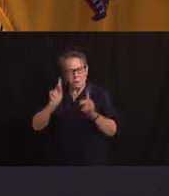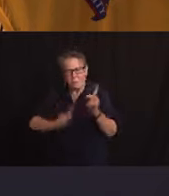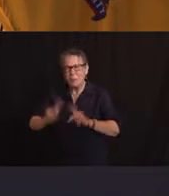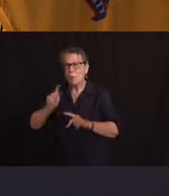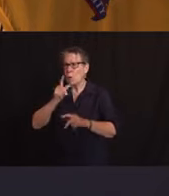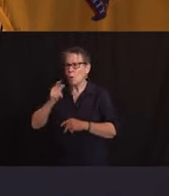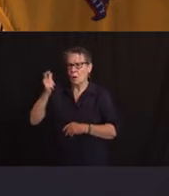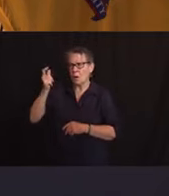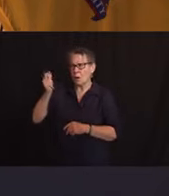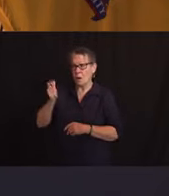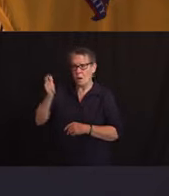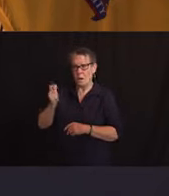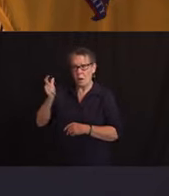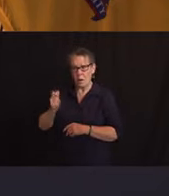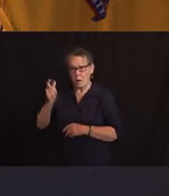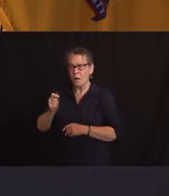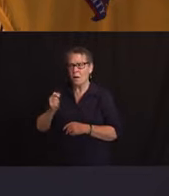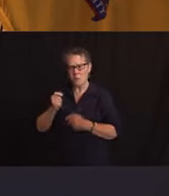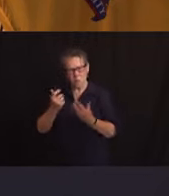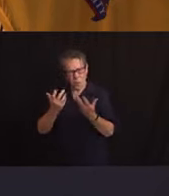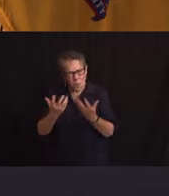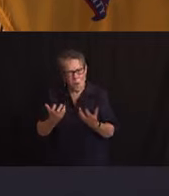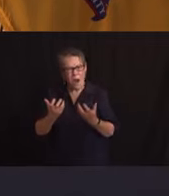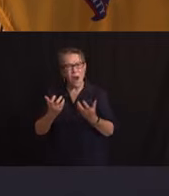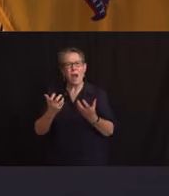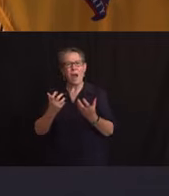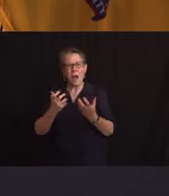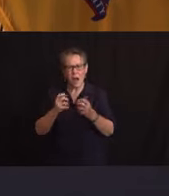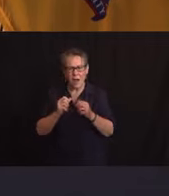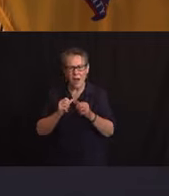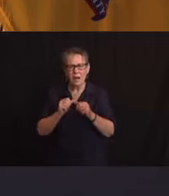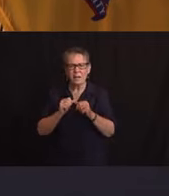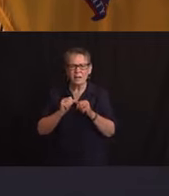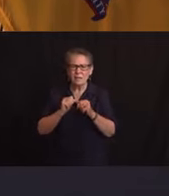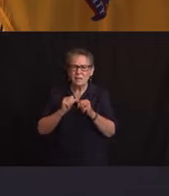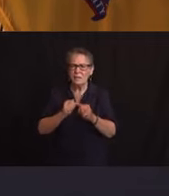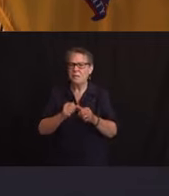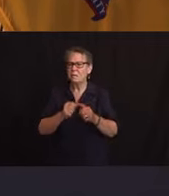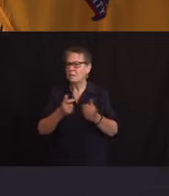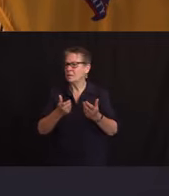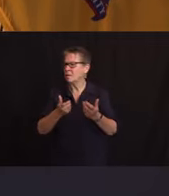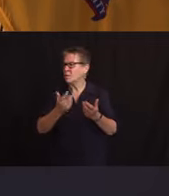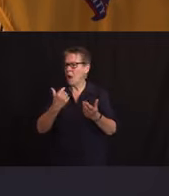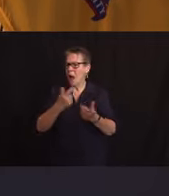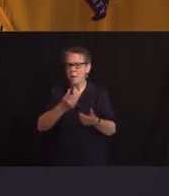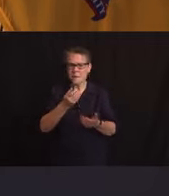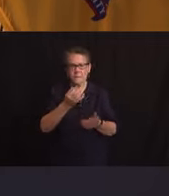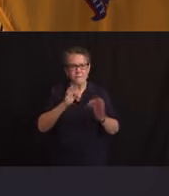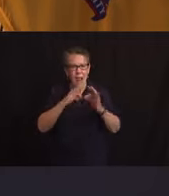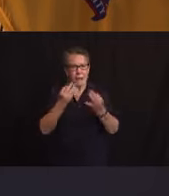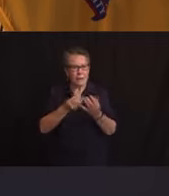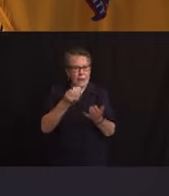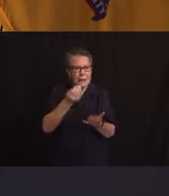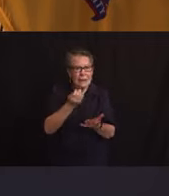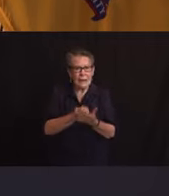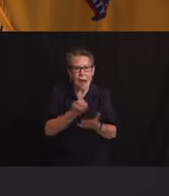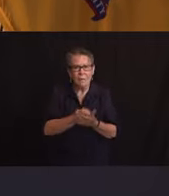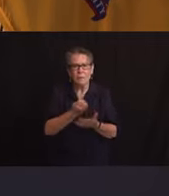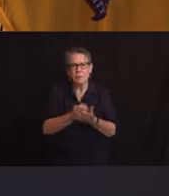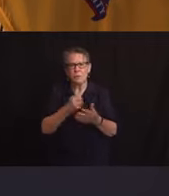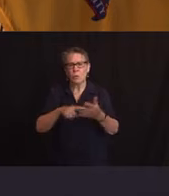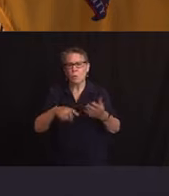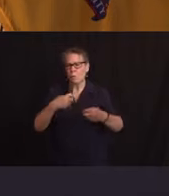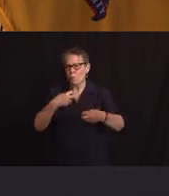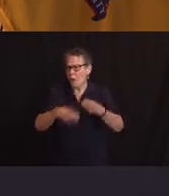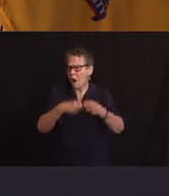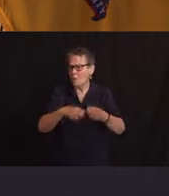at the arrearages and the carnage that families economically have gone through, that may be some of it,